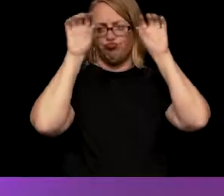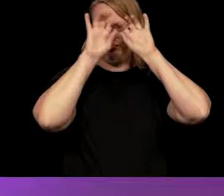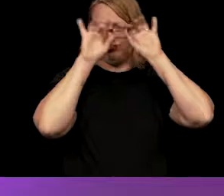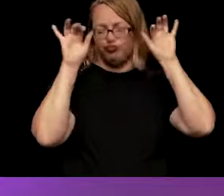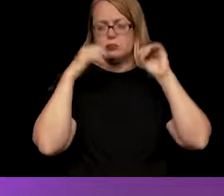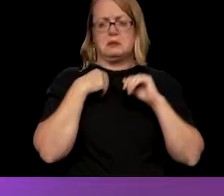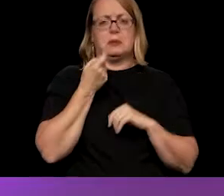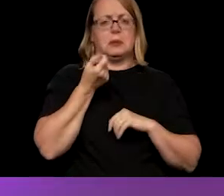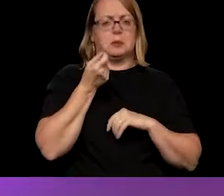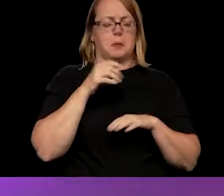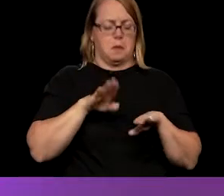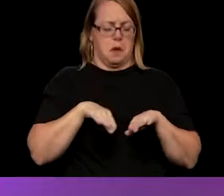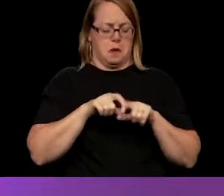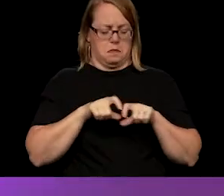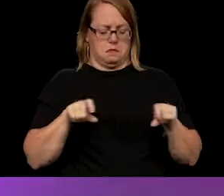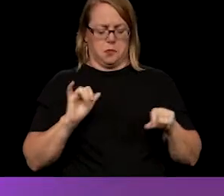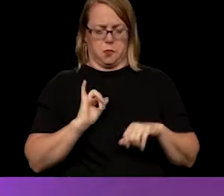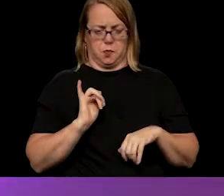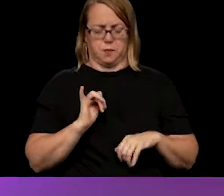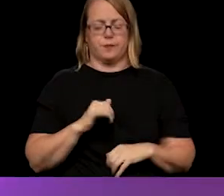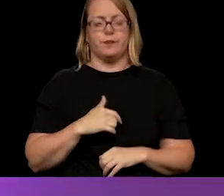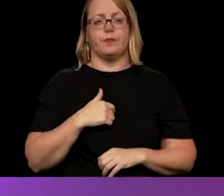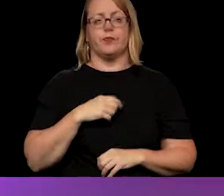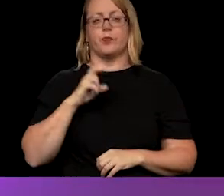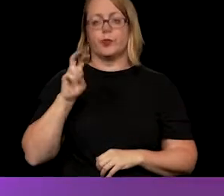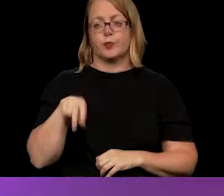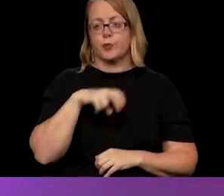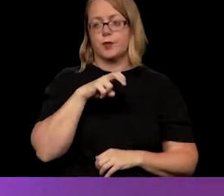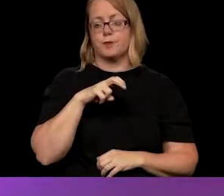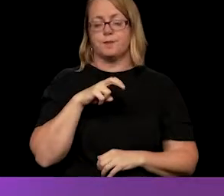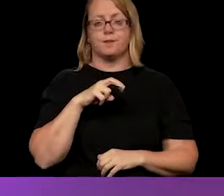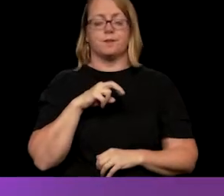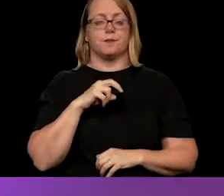need to add a little bit of white